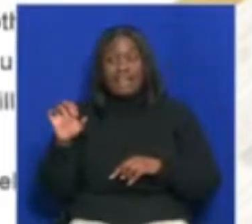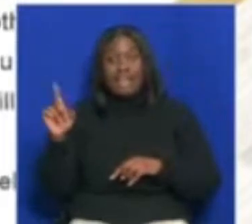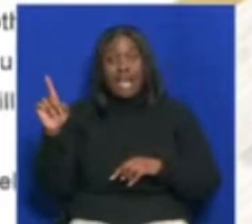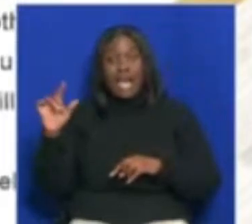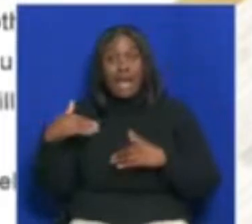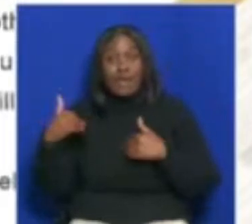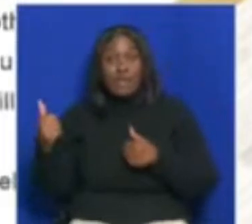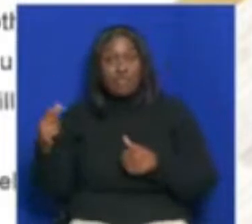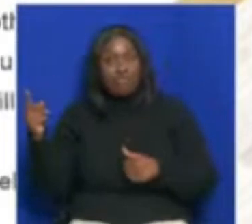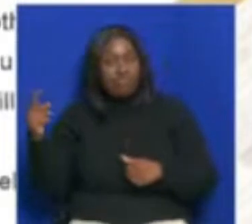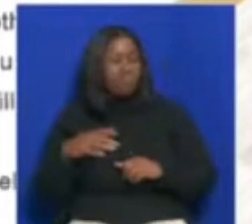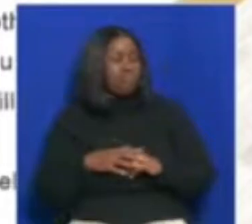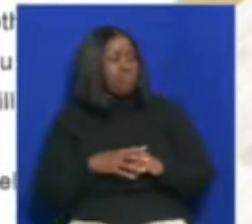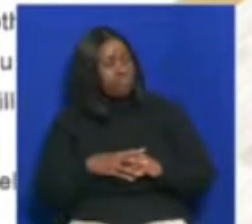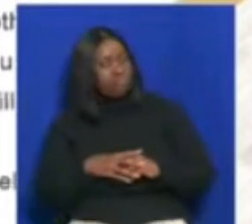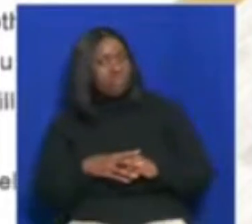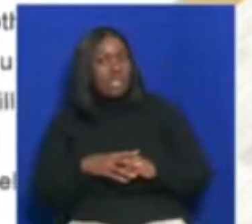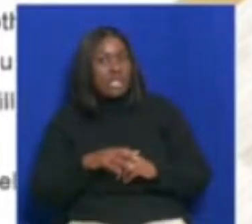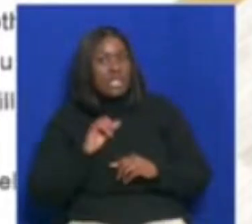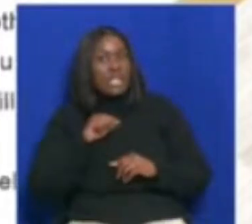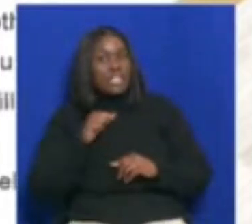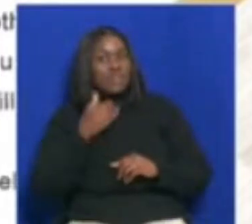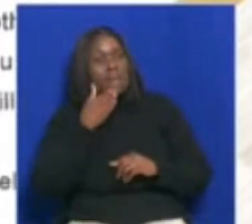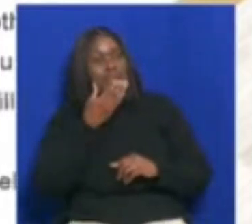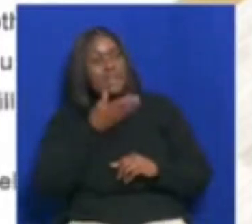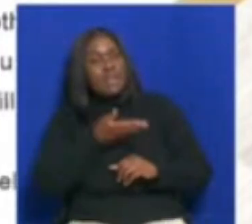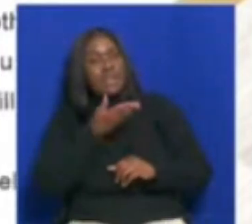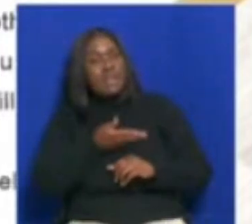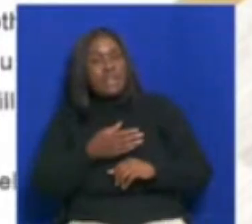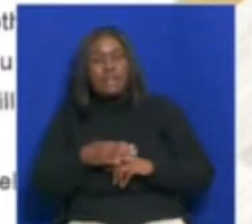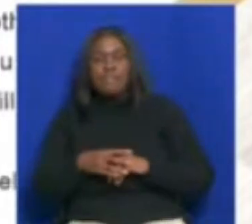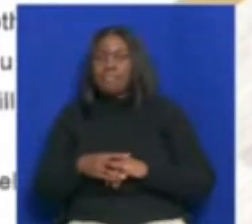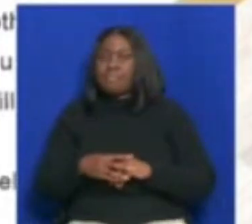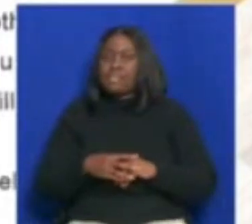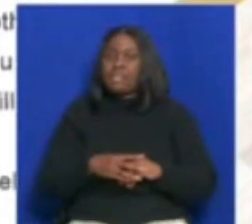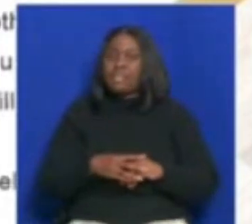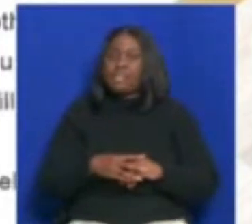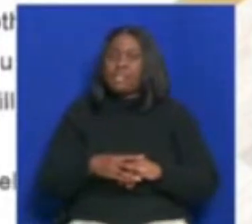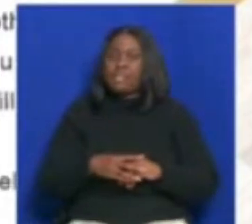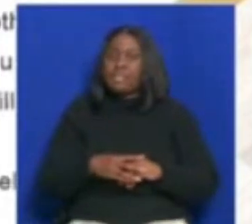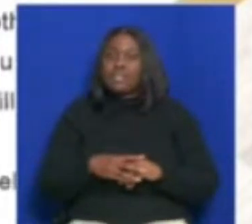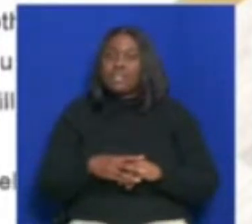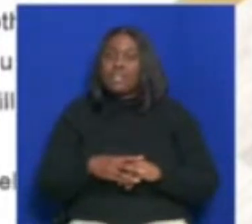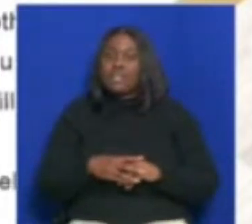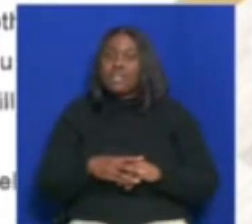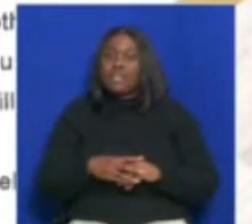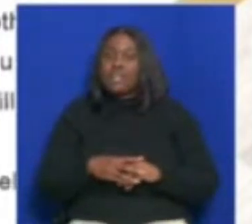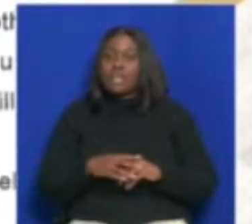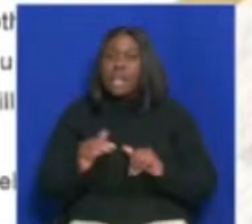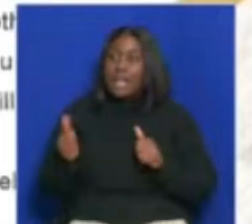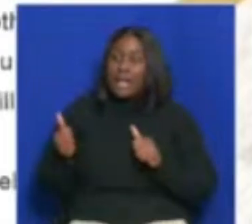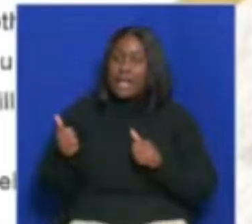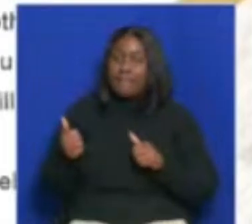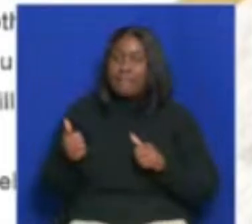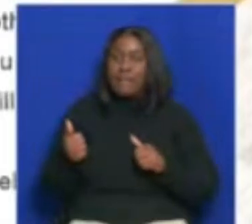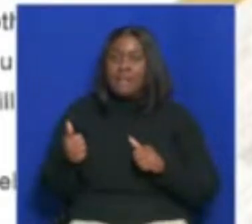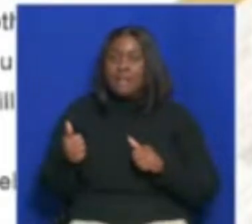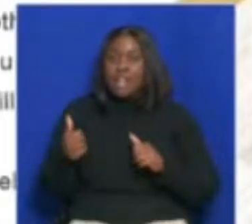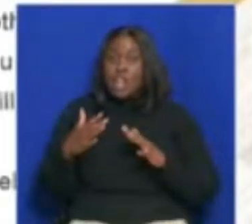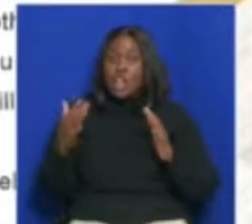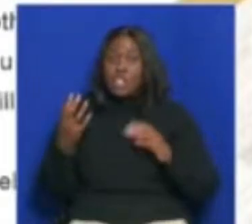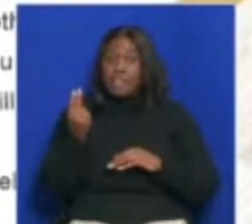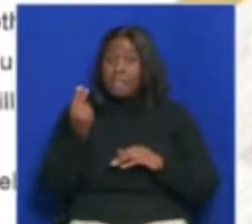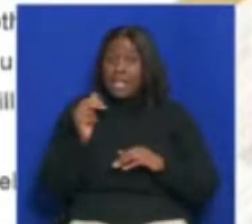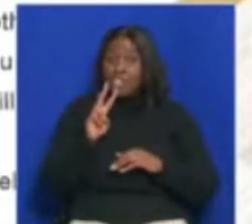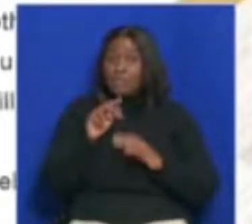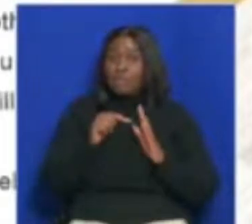yes, who is this here? Bevan Loftus says, Lekker, lots of money, 2.5 on